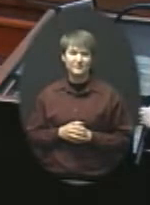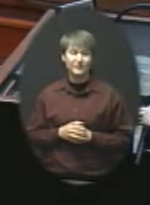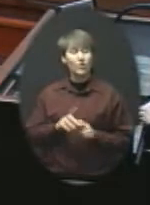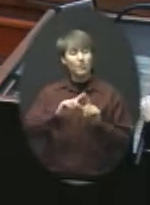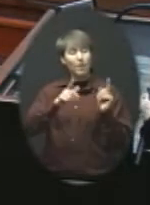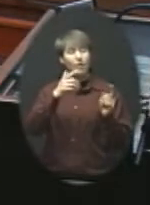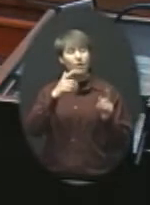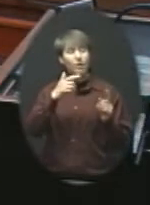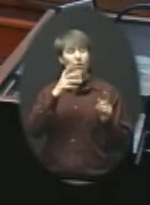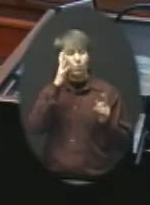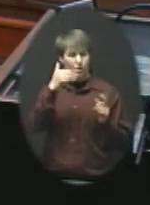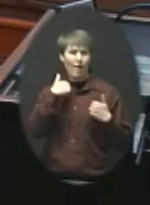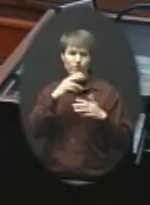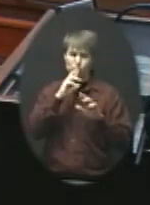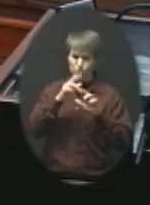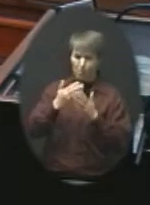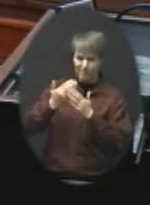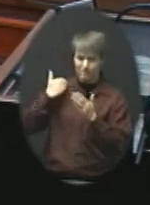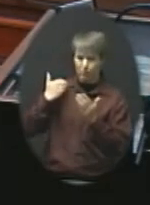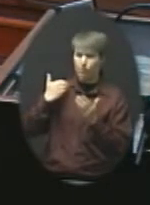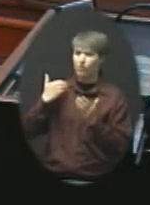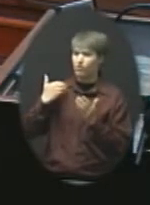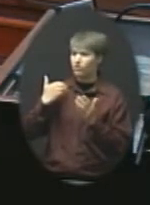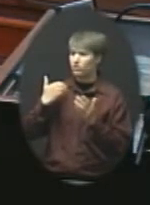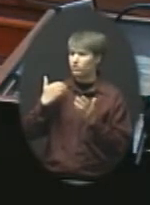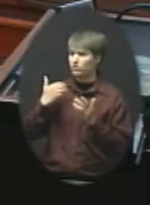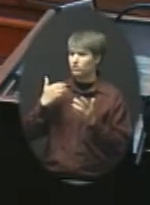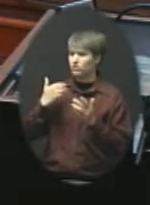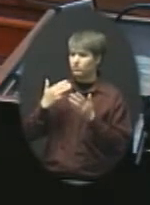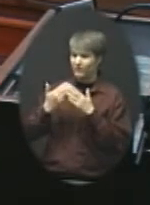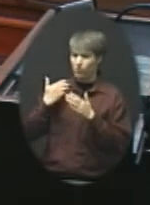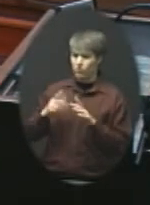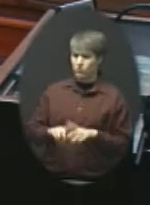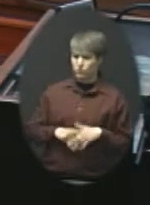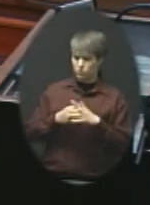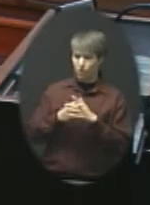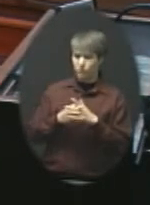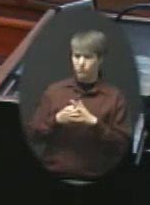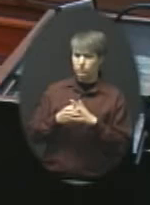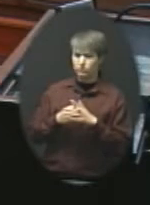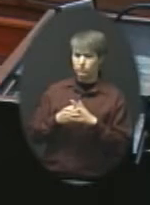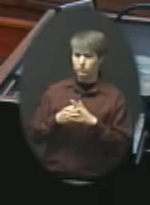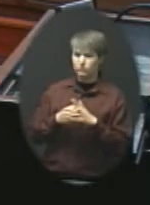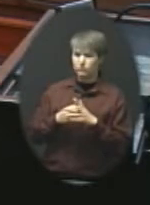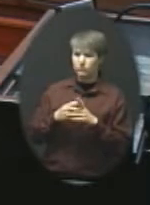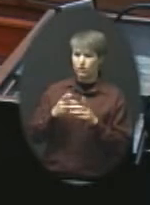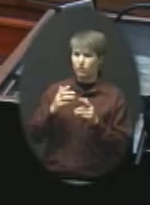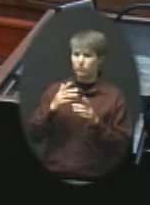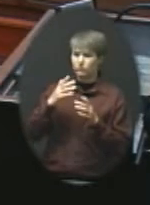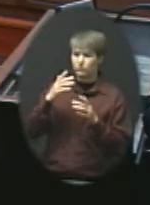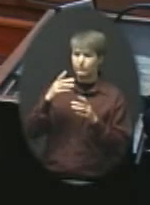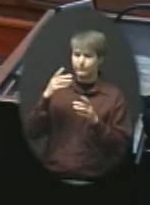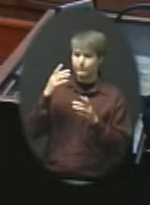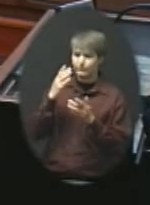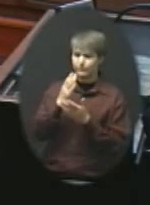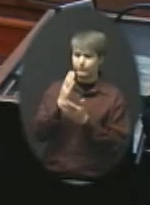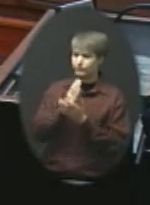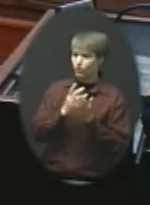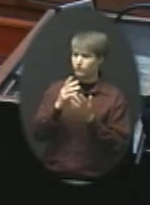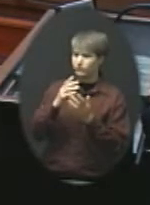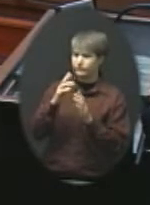But we'll have that report before we start significant get to the point in construction where we can make